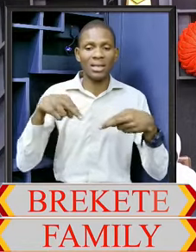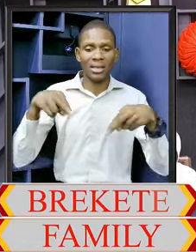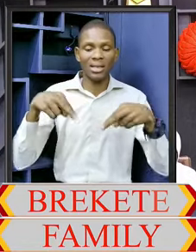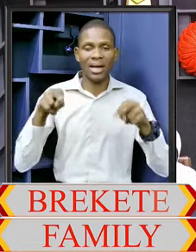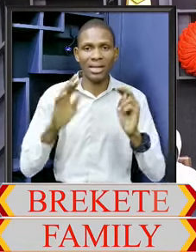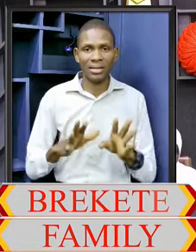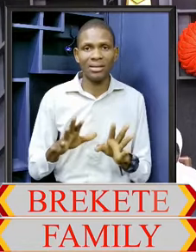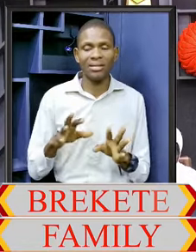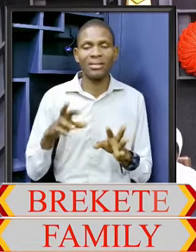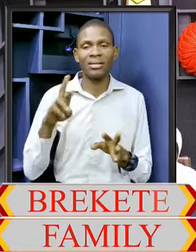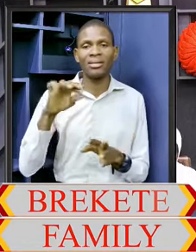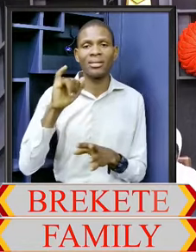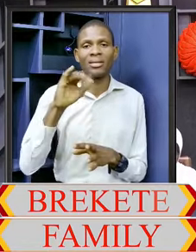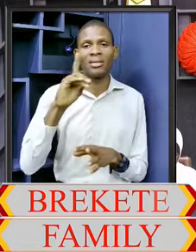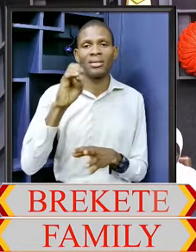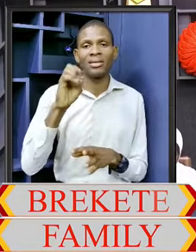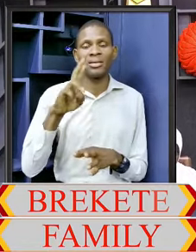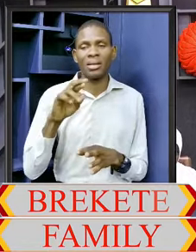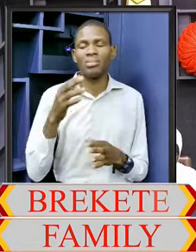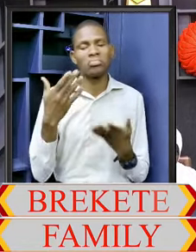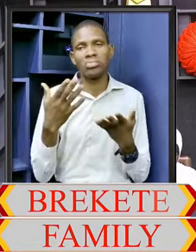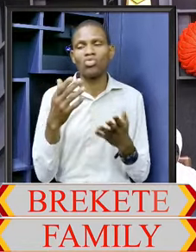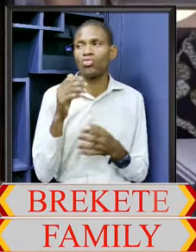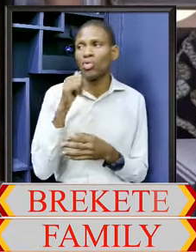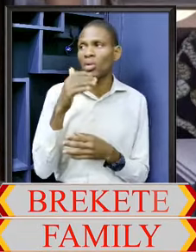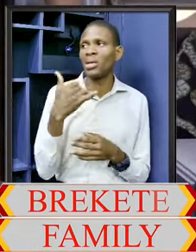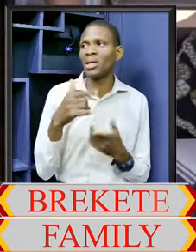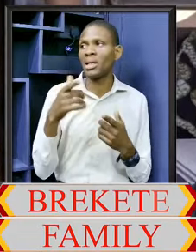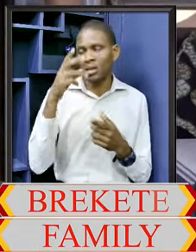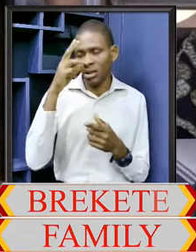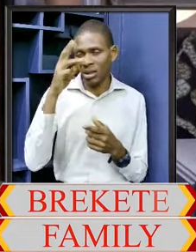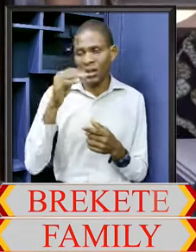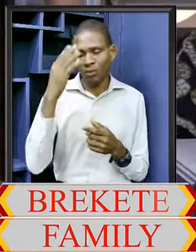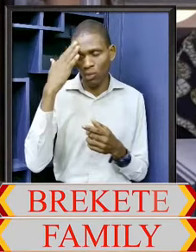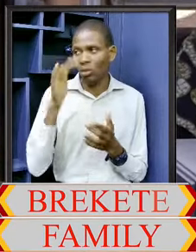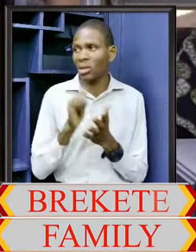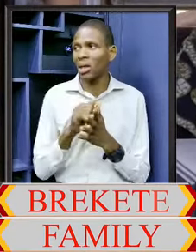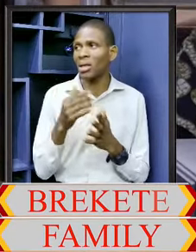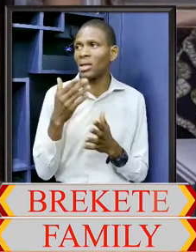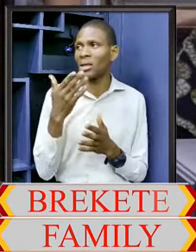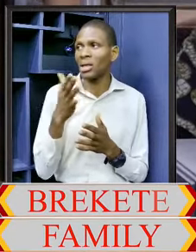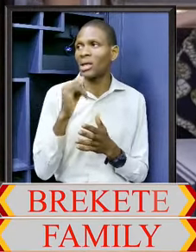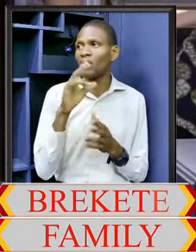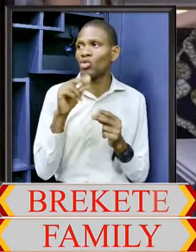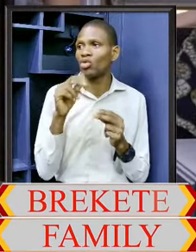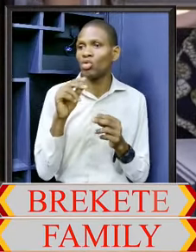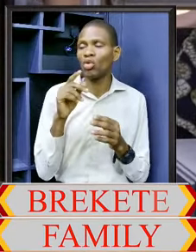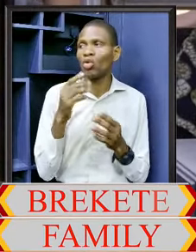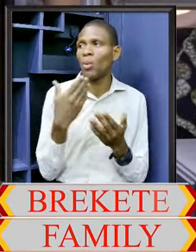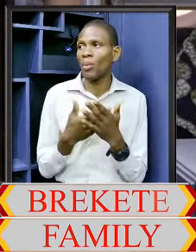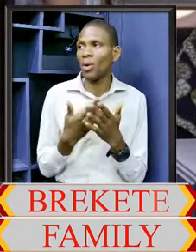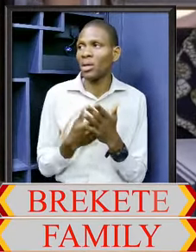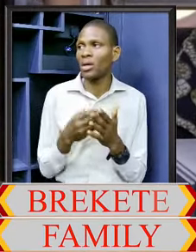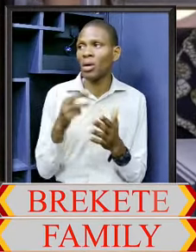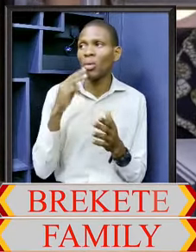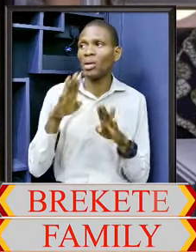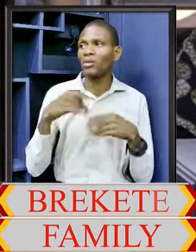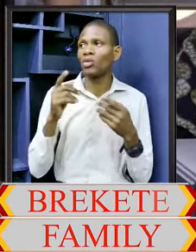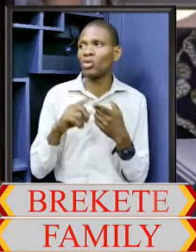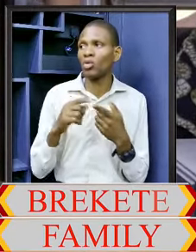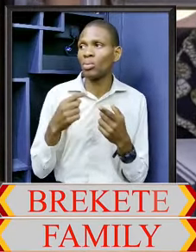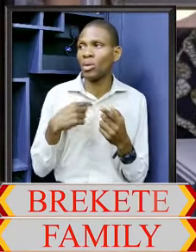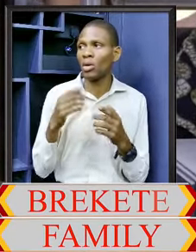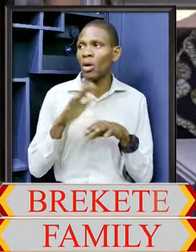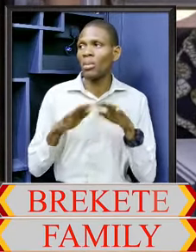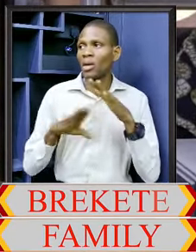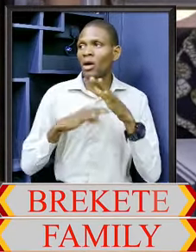here, probably tomorrow, let them know that no dime, no kobo was given to me on